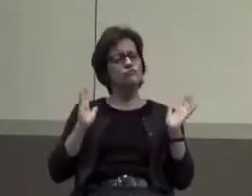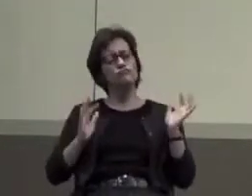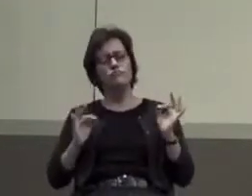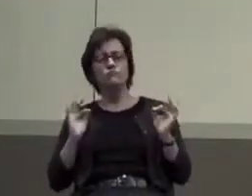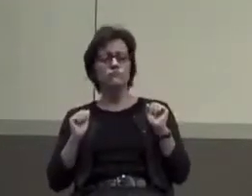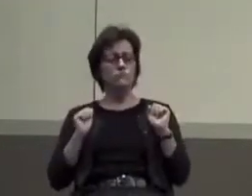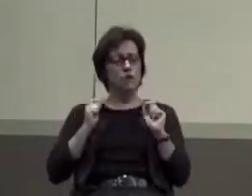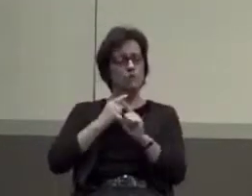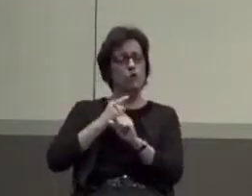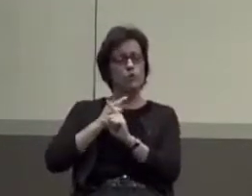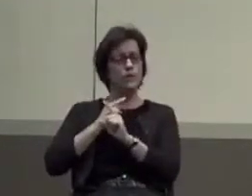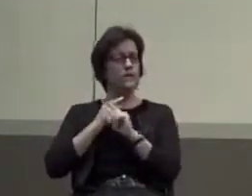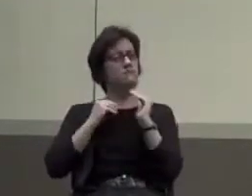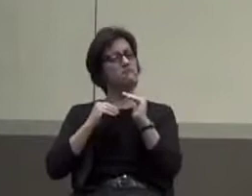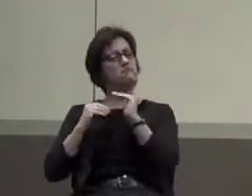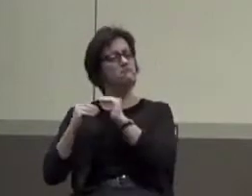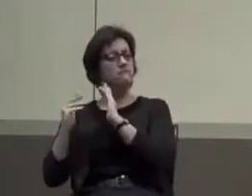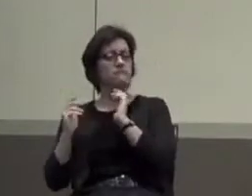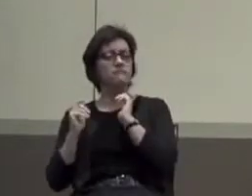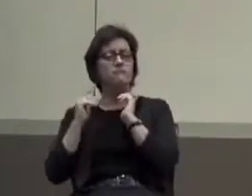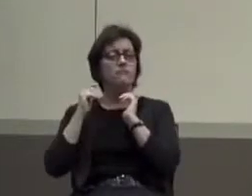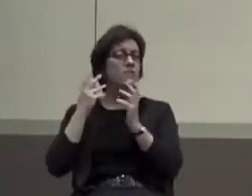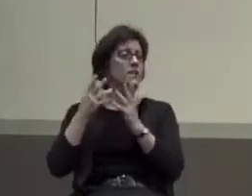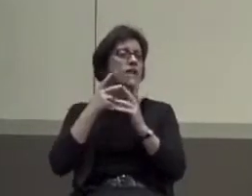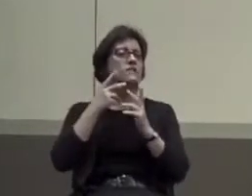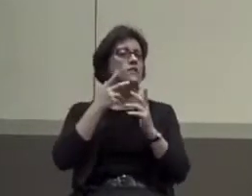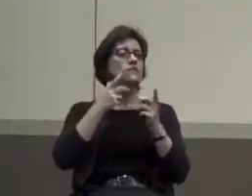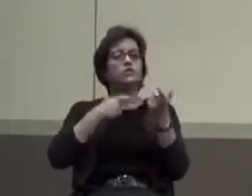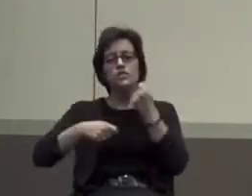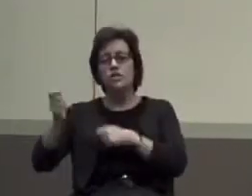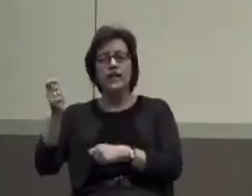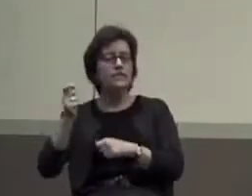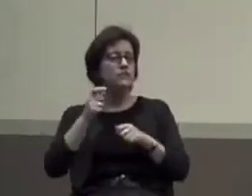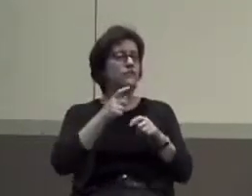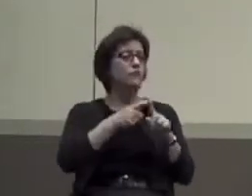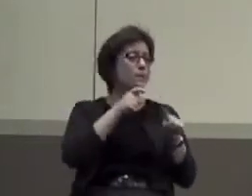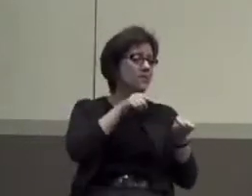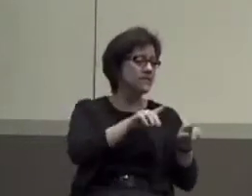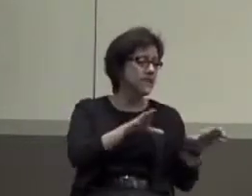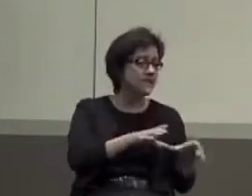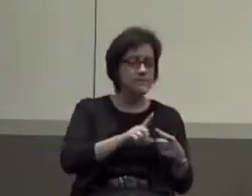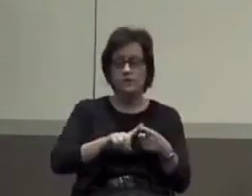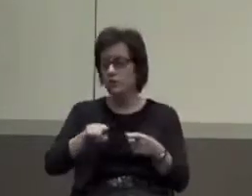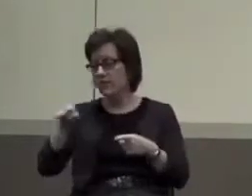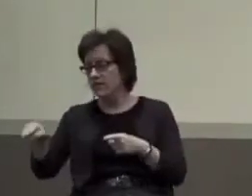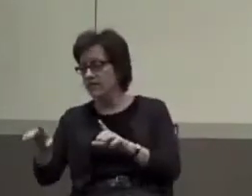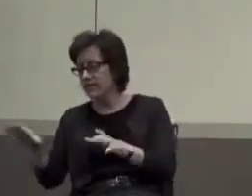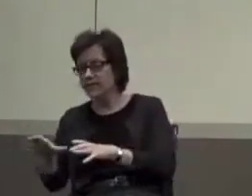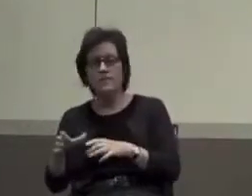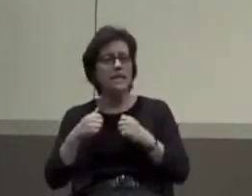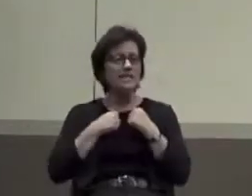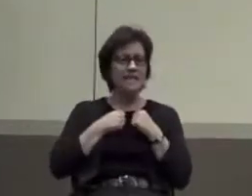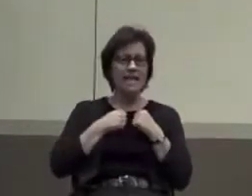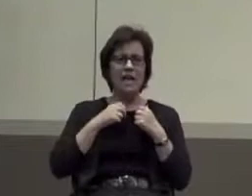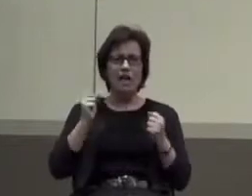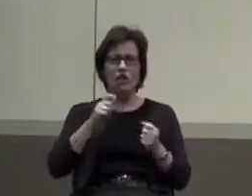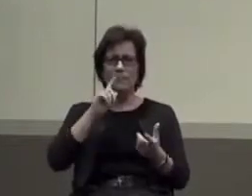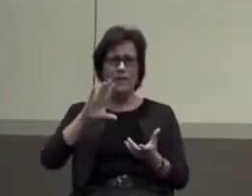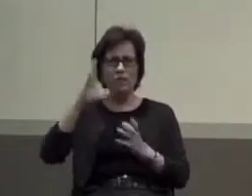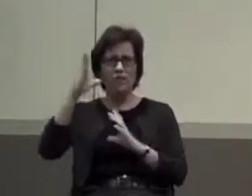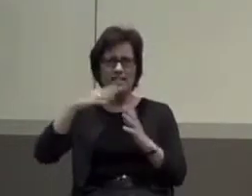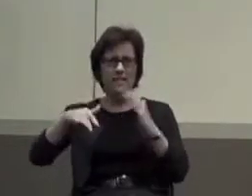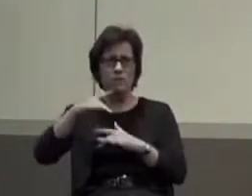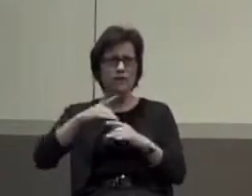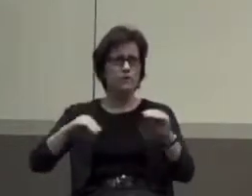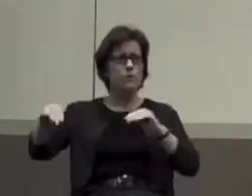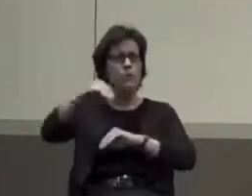appropriate. Maybe if there's a transition that I think, ooh, this could go a little crazy because we have to move desks or